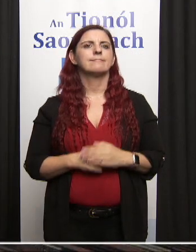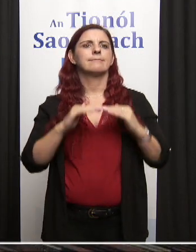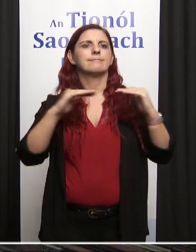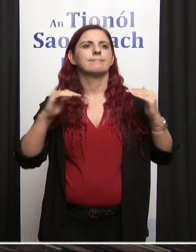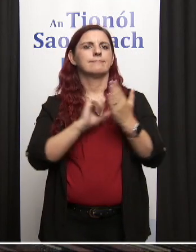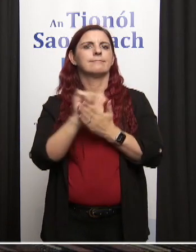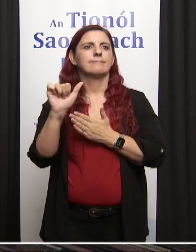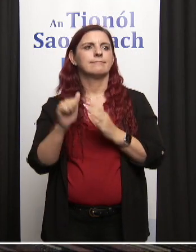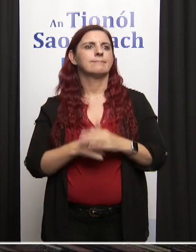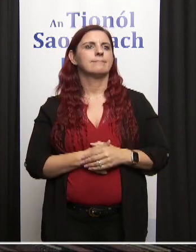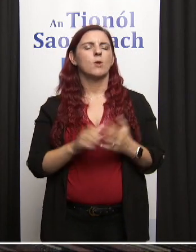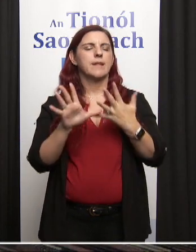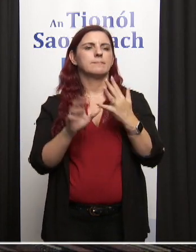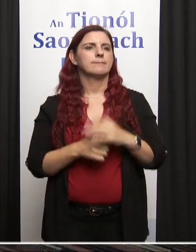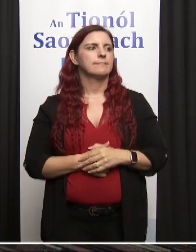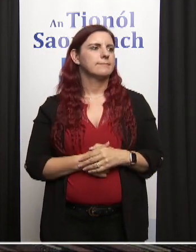Table 10. Irresistible.